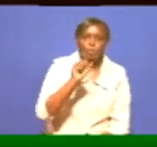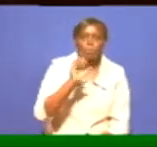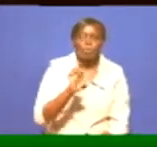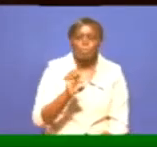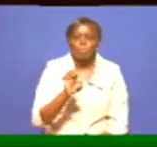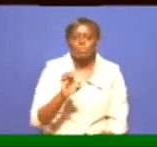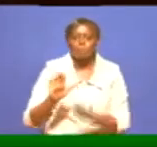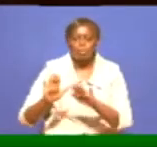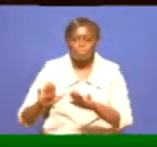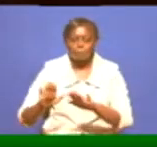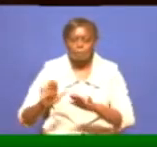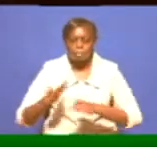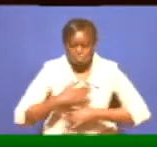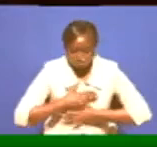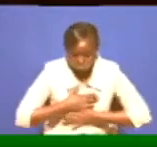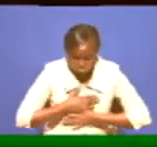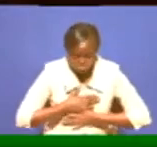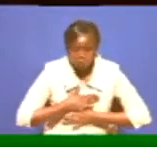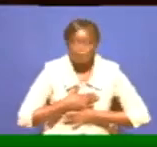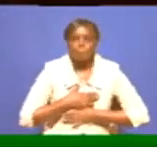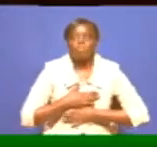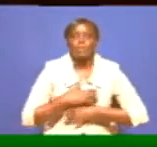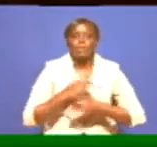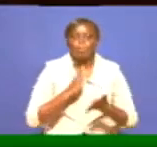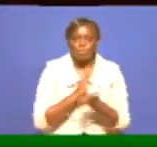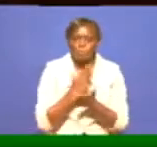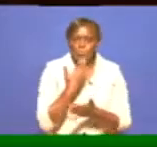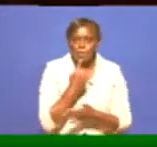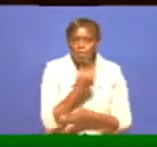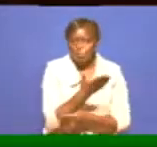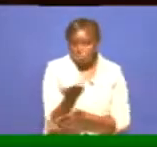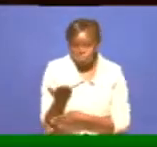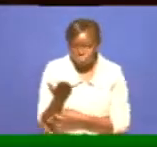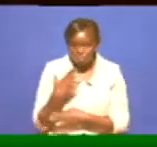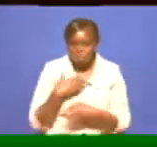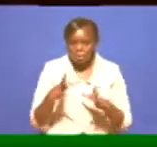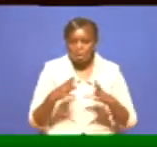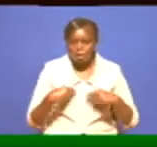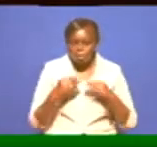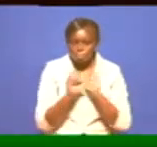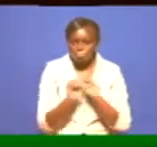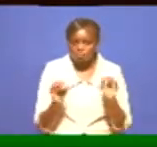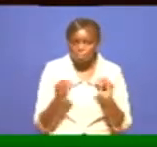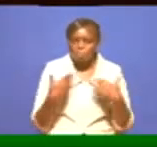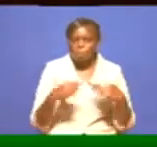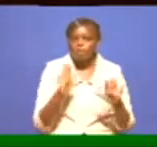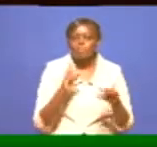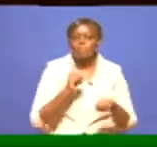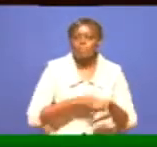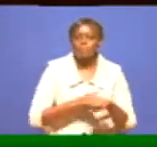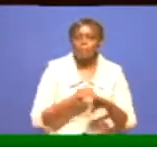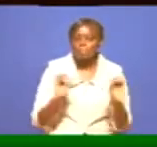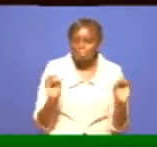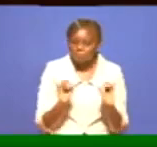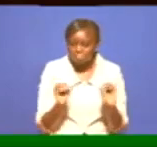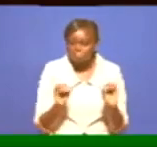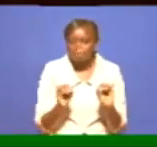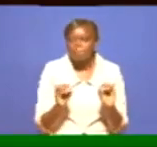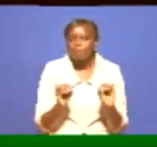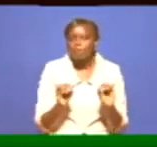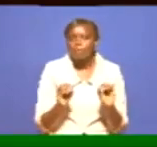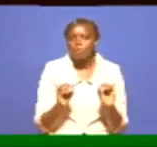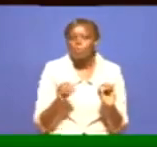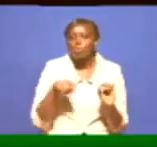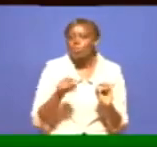Honorable Pukose. I can confirm to you that I'm not going to allow you. So don't waste your time, because you cannot be unruly